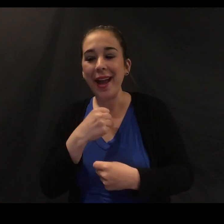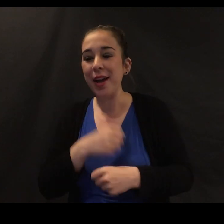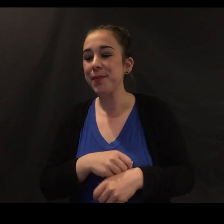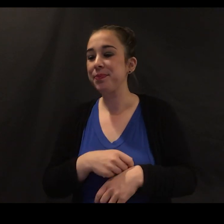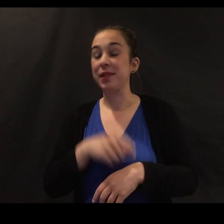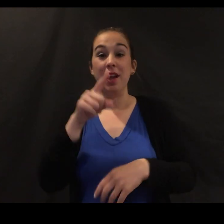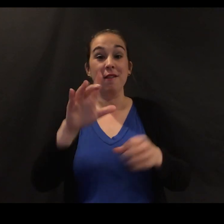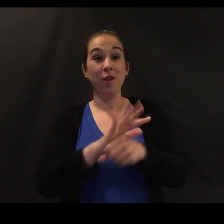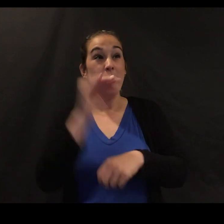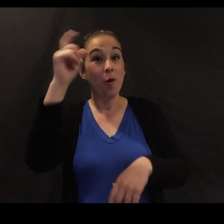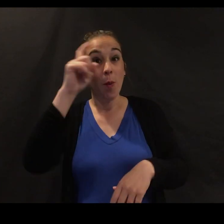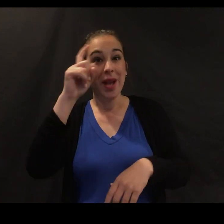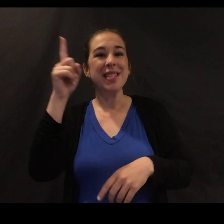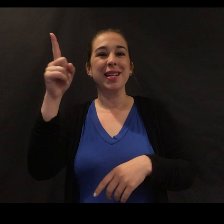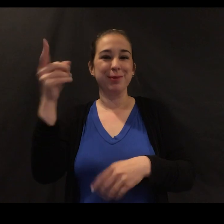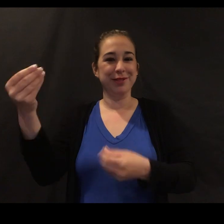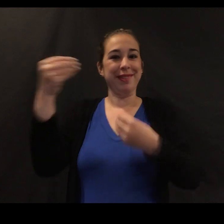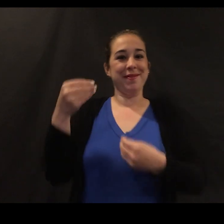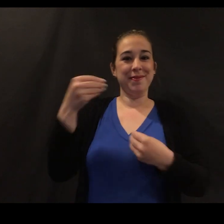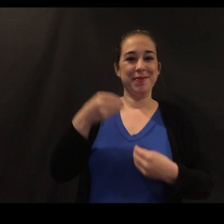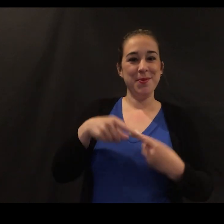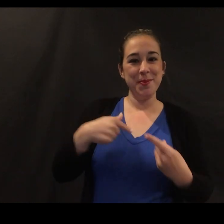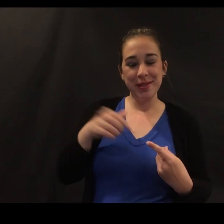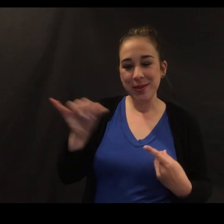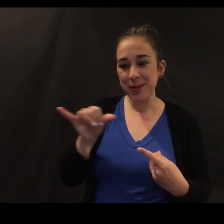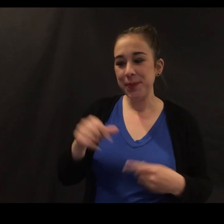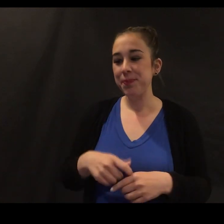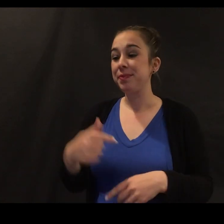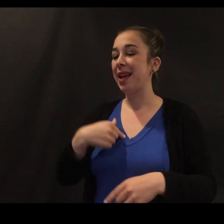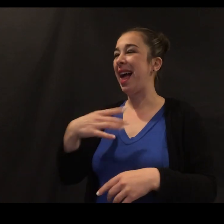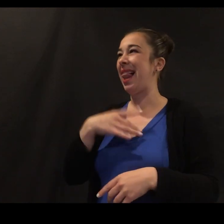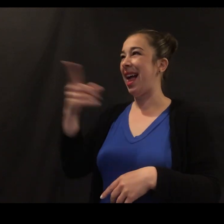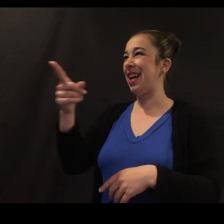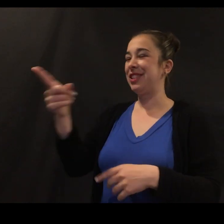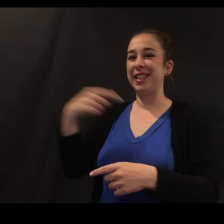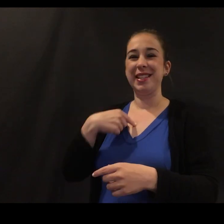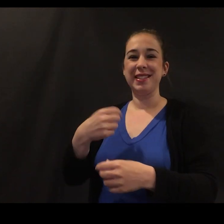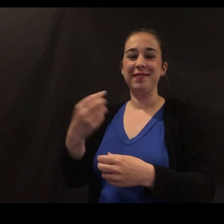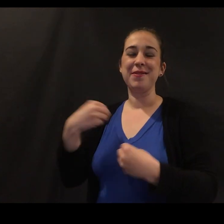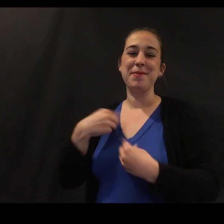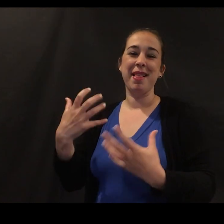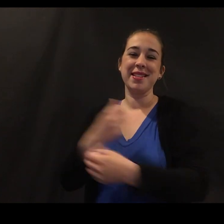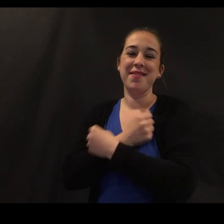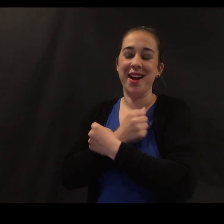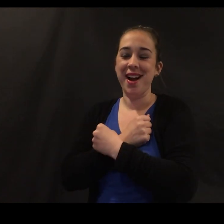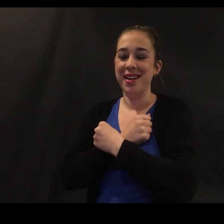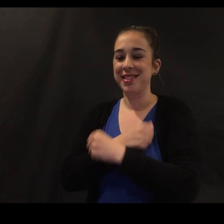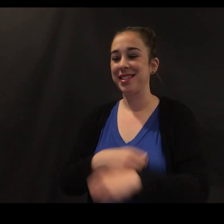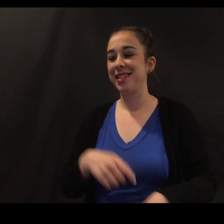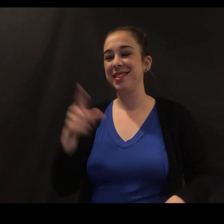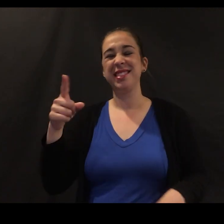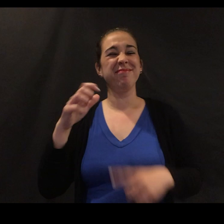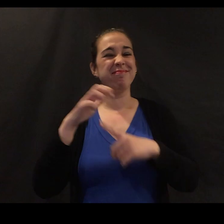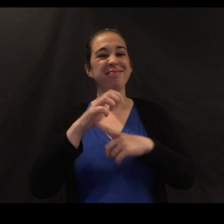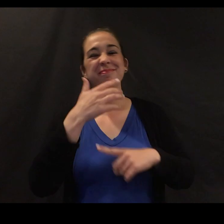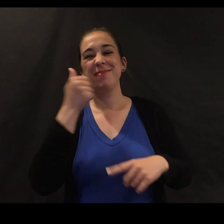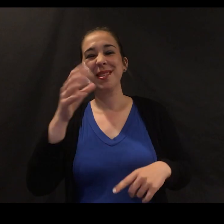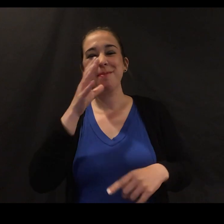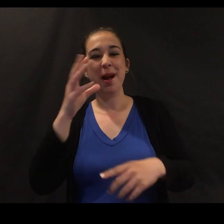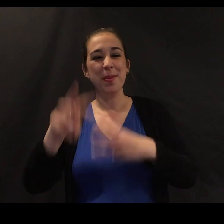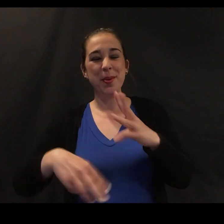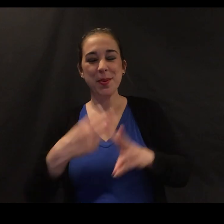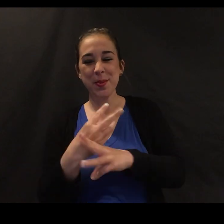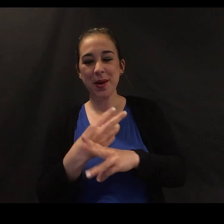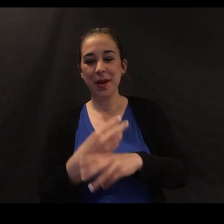wisdom and she passes that on to me. Because I like her giving me hugs. Bestest mom in the world. Because